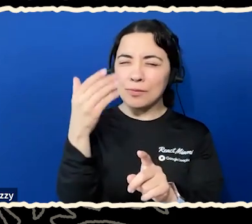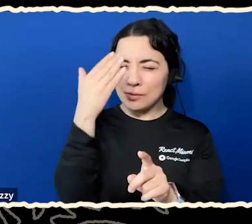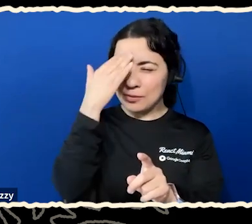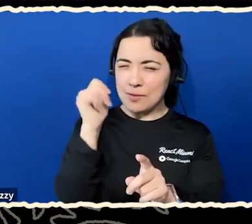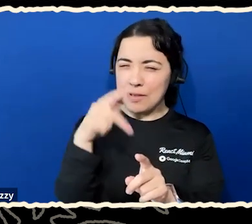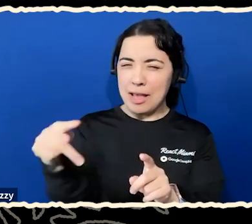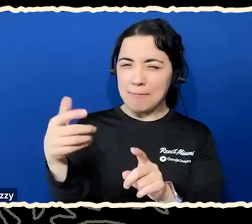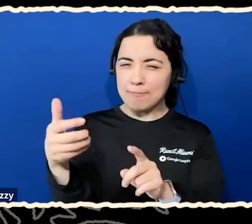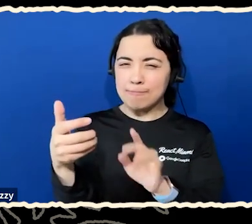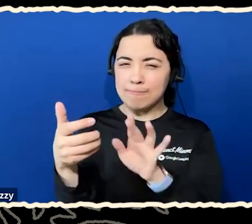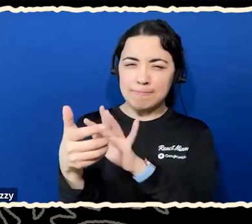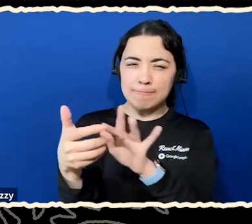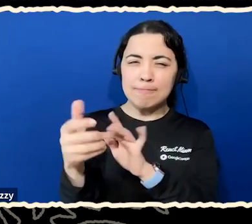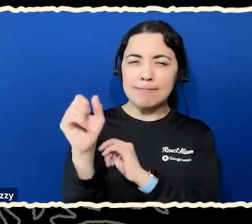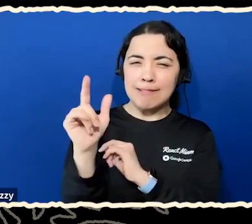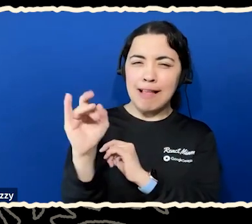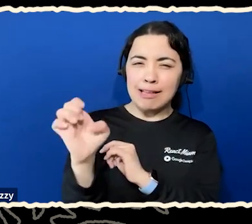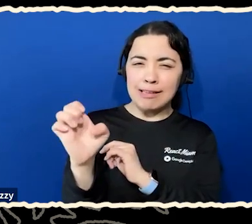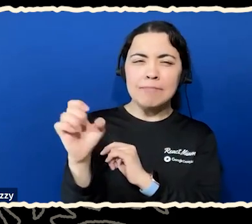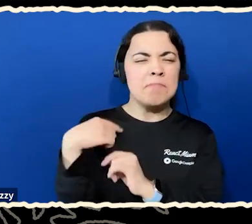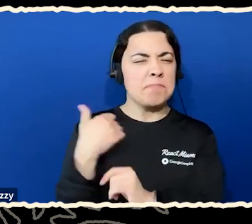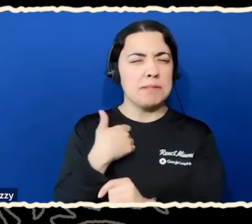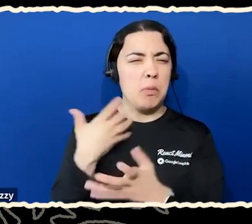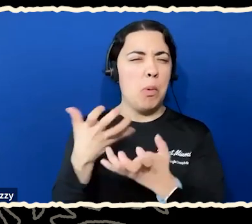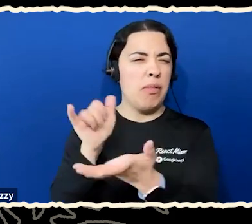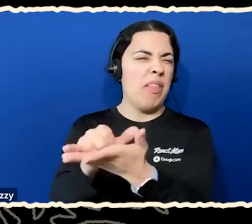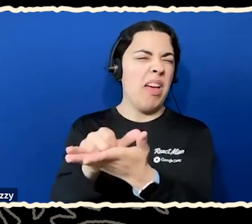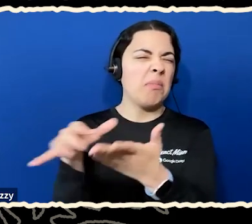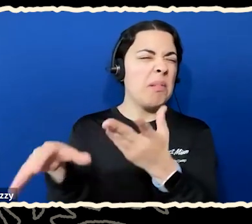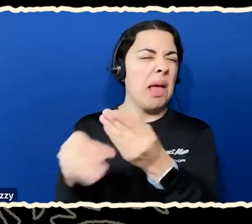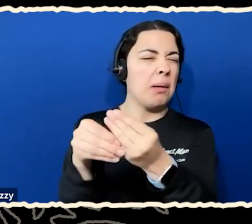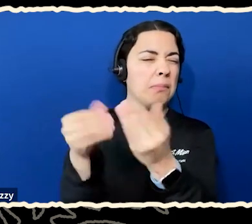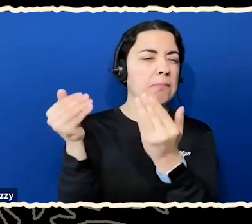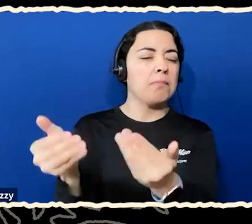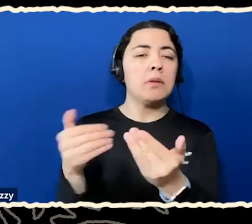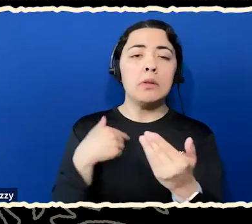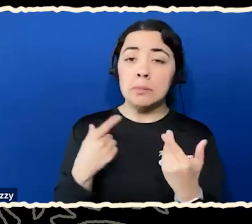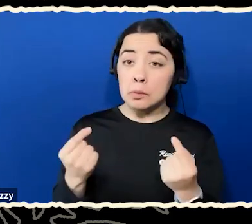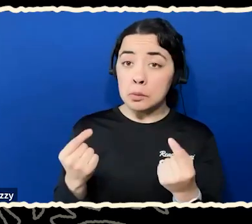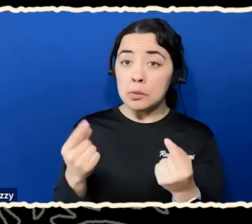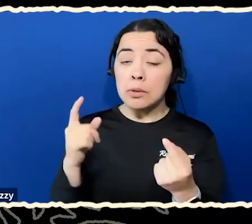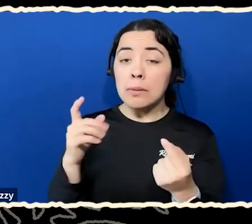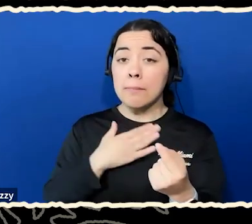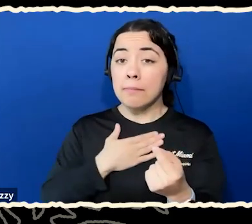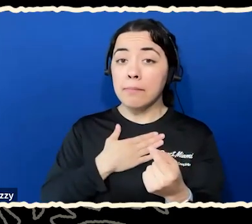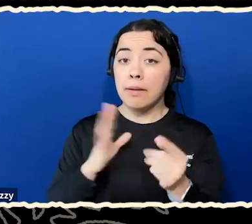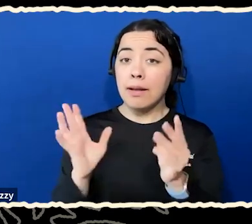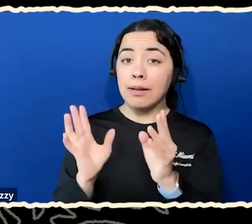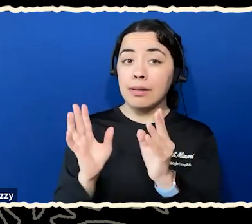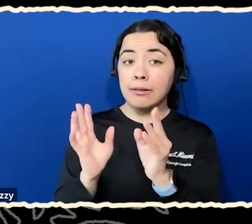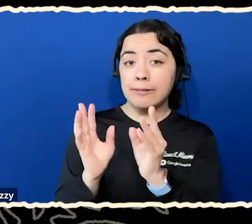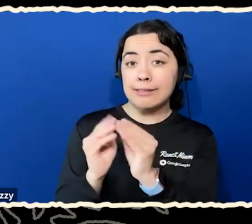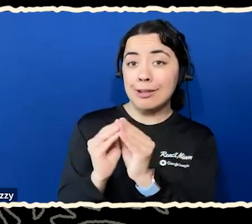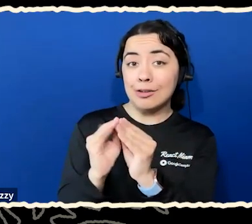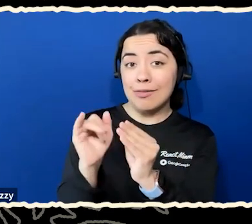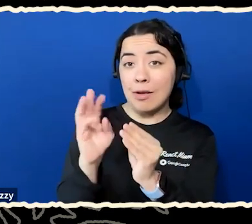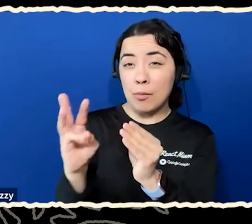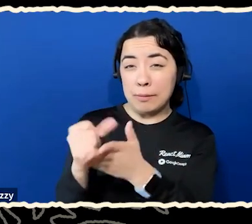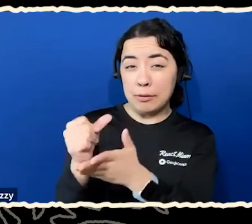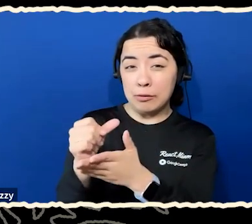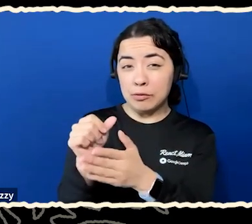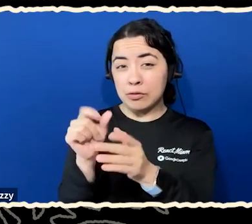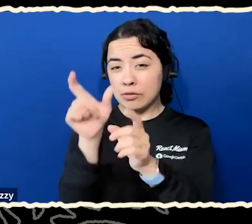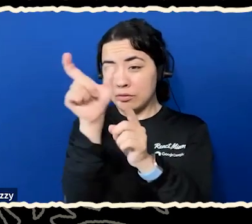we're going to add that too. To do that, I'm going to need to wrap my session page over here in